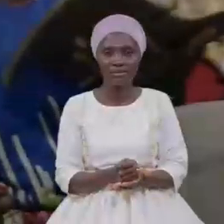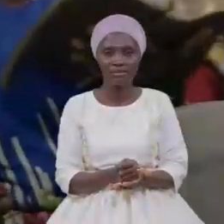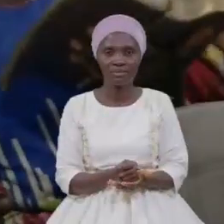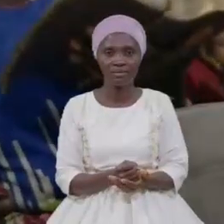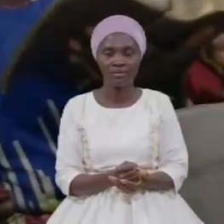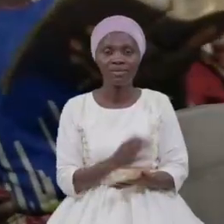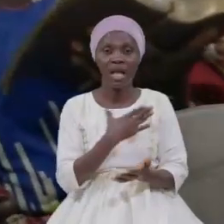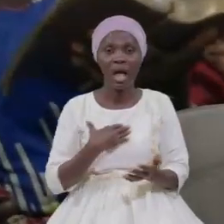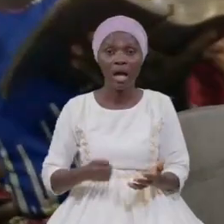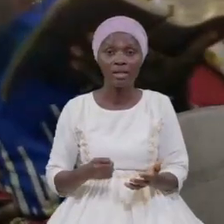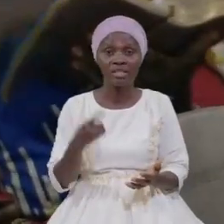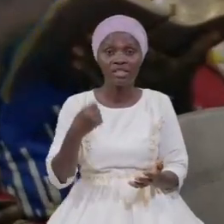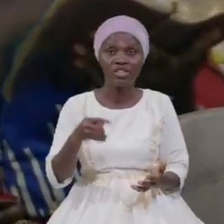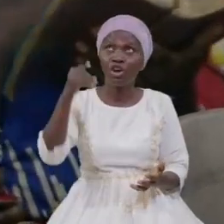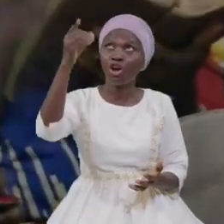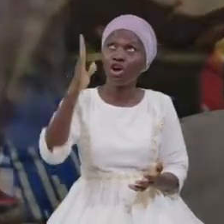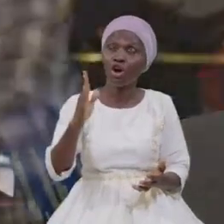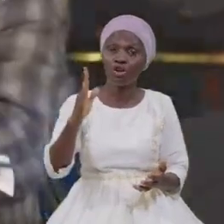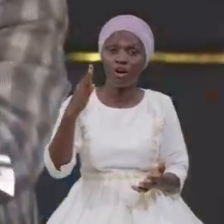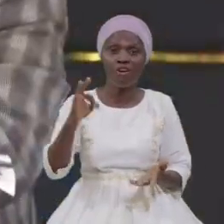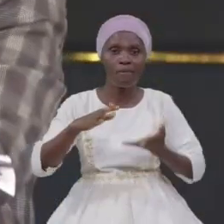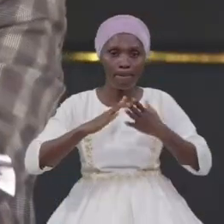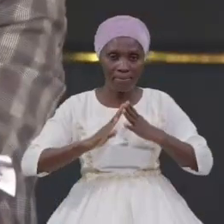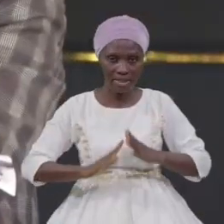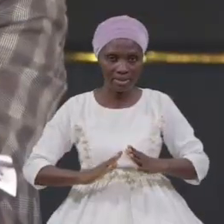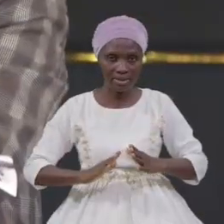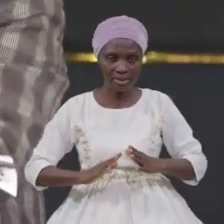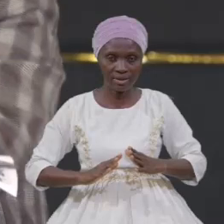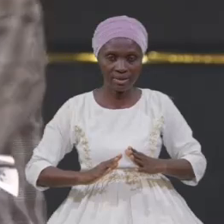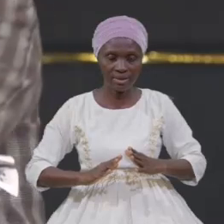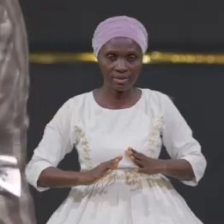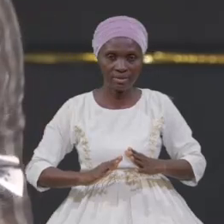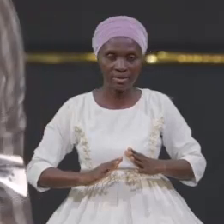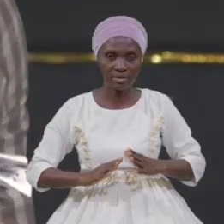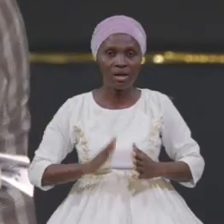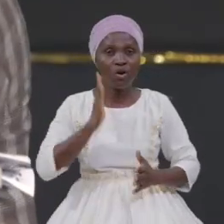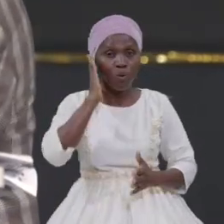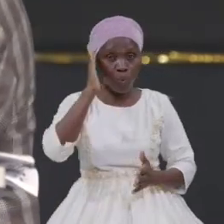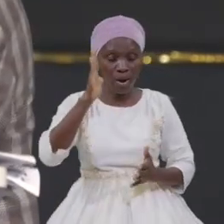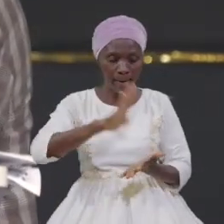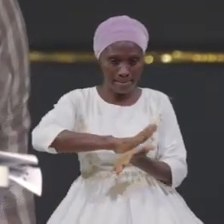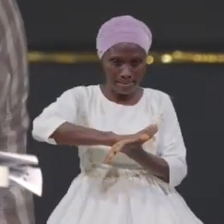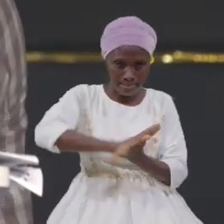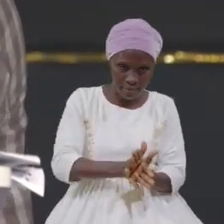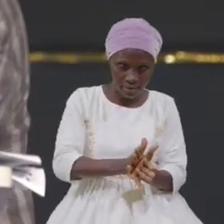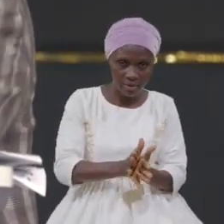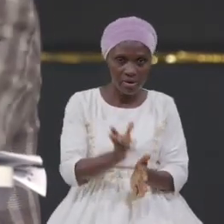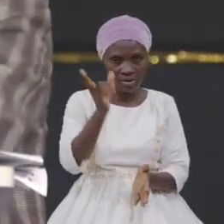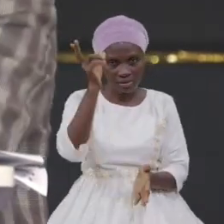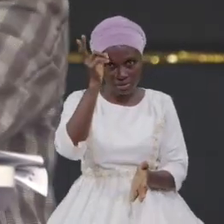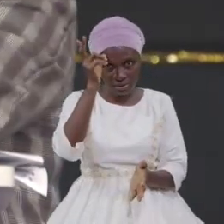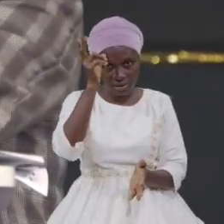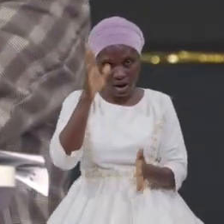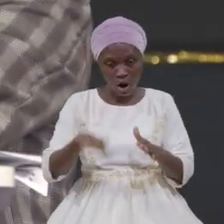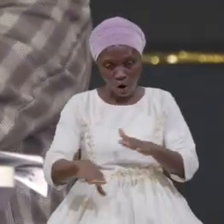And the God of peace shall bruise Satan under